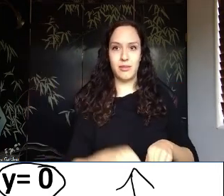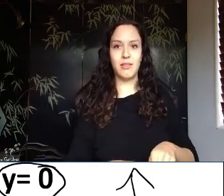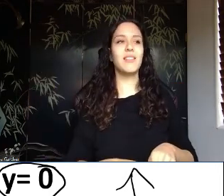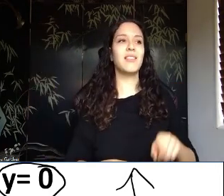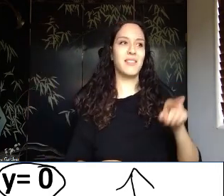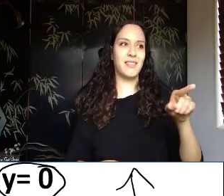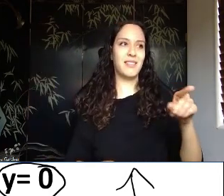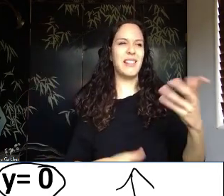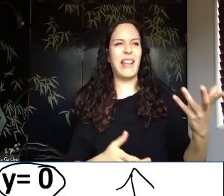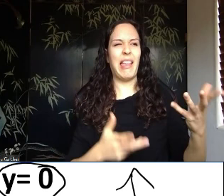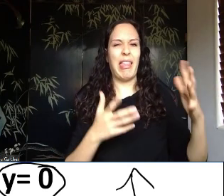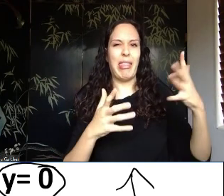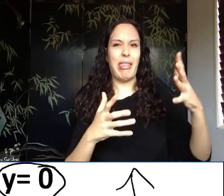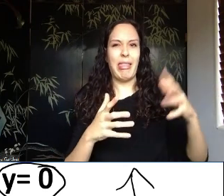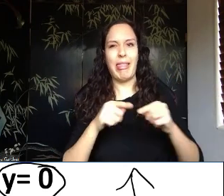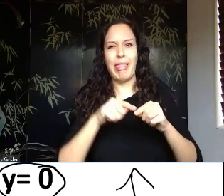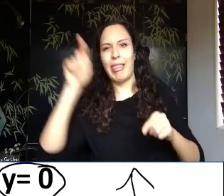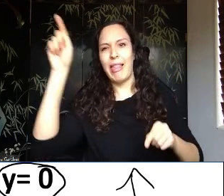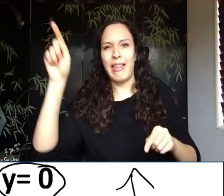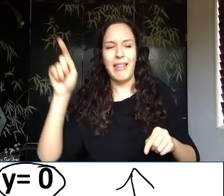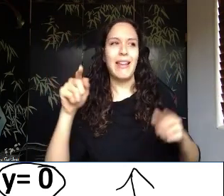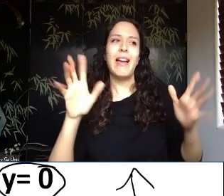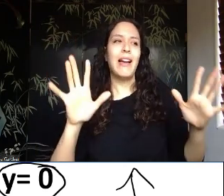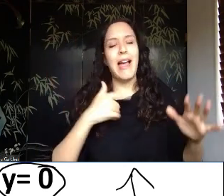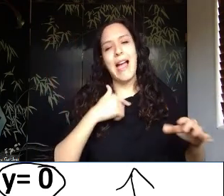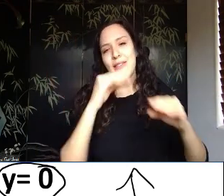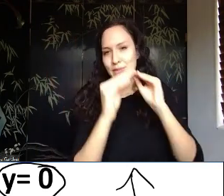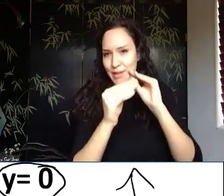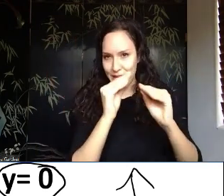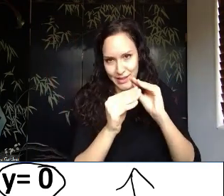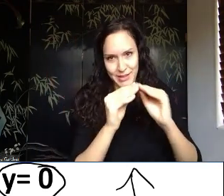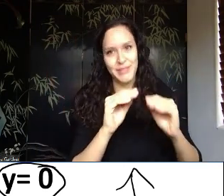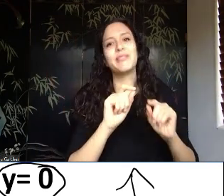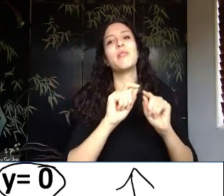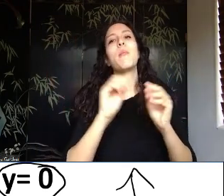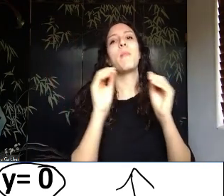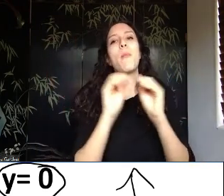better anyways. That's okay. Now I gotta fix it.